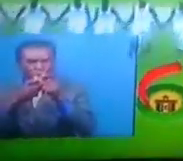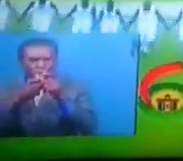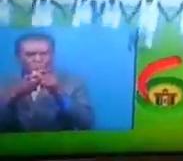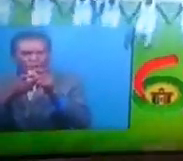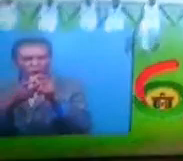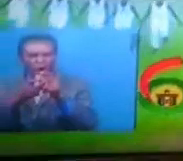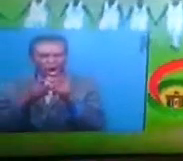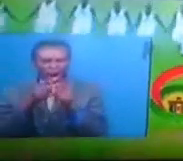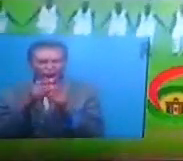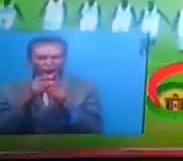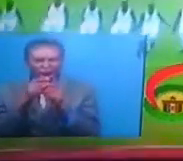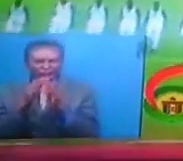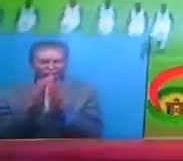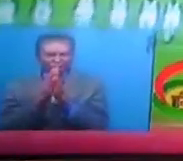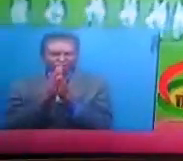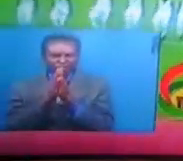yes.